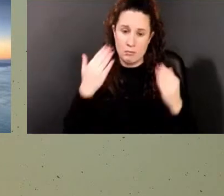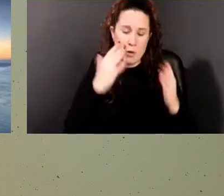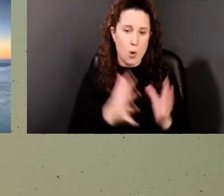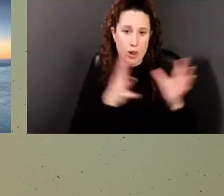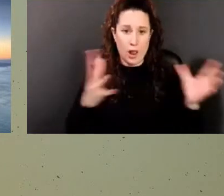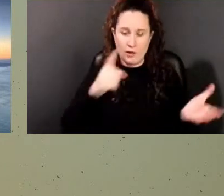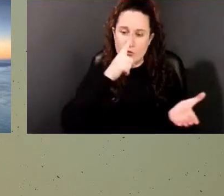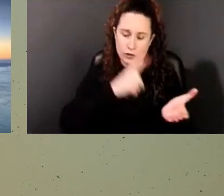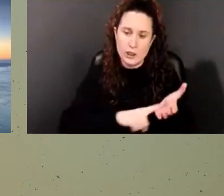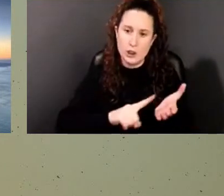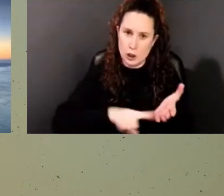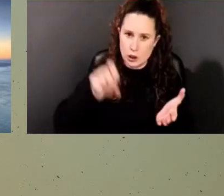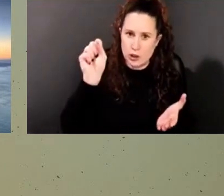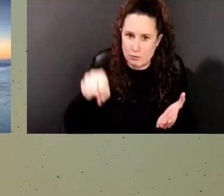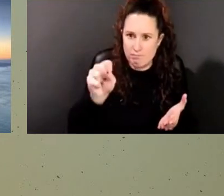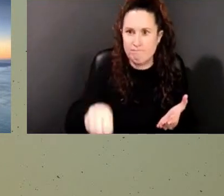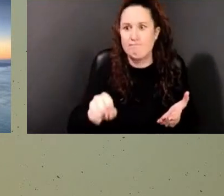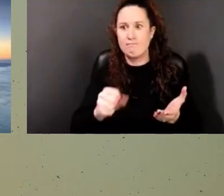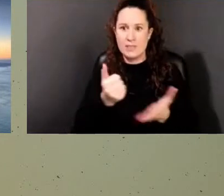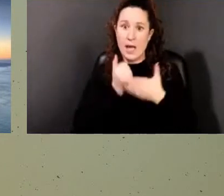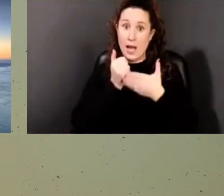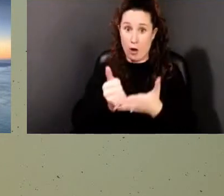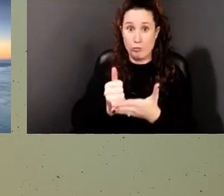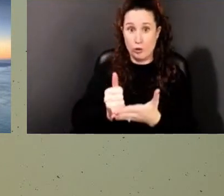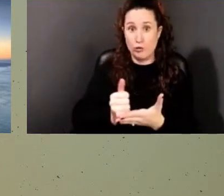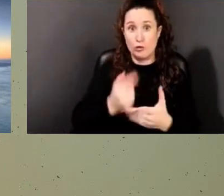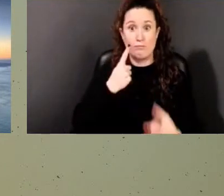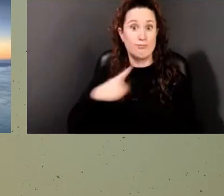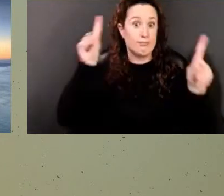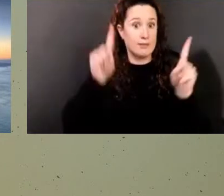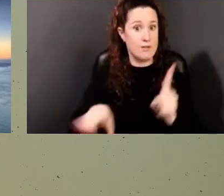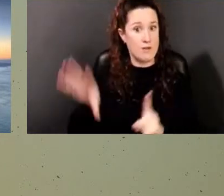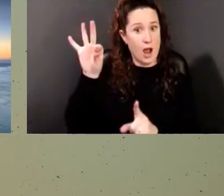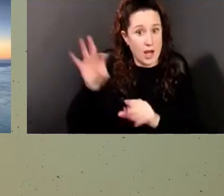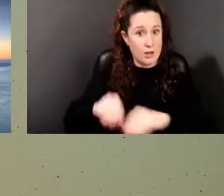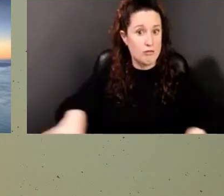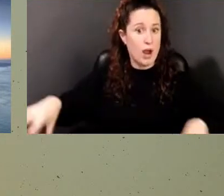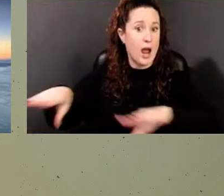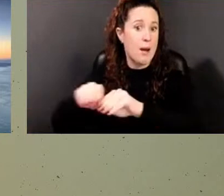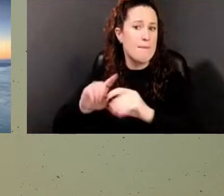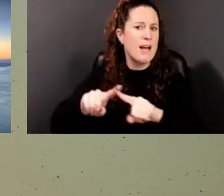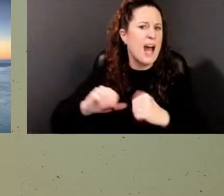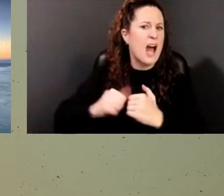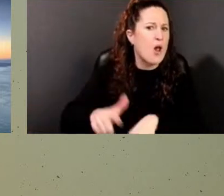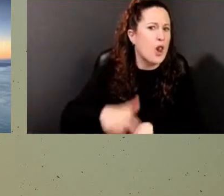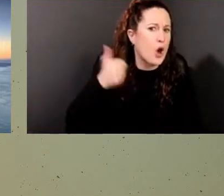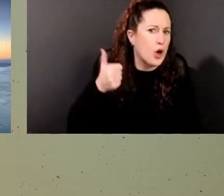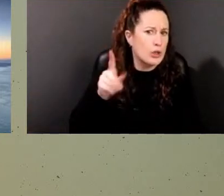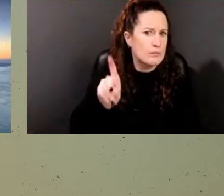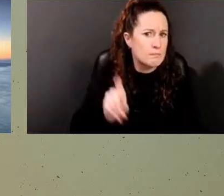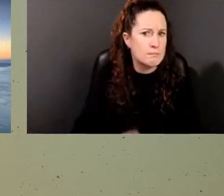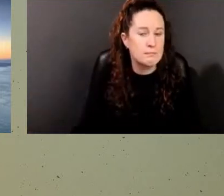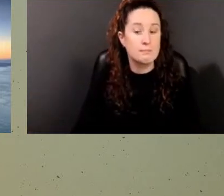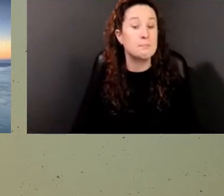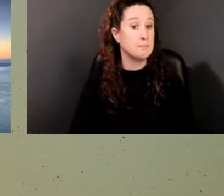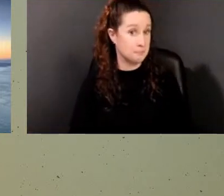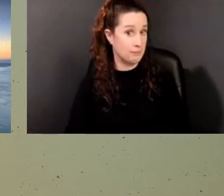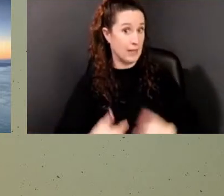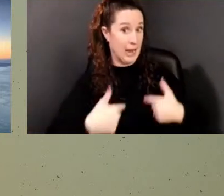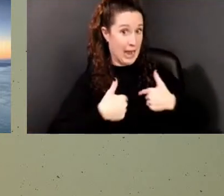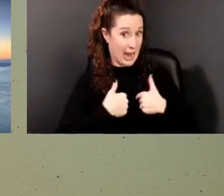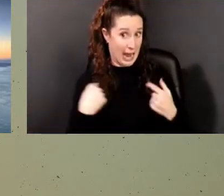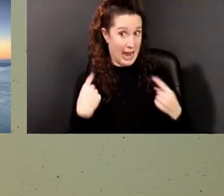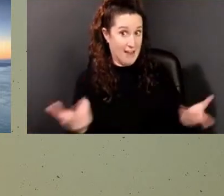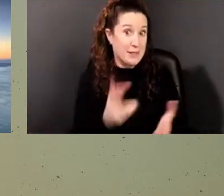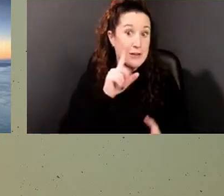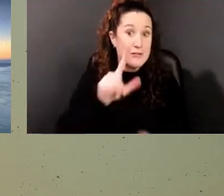went into this and to discover the burial ground there. So I've been here for 30